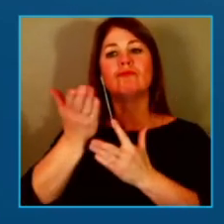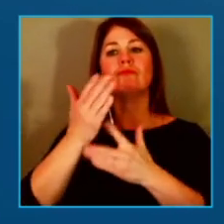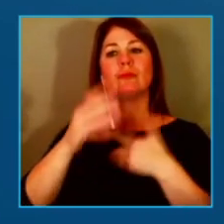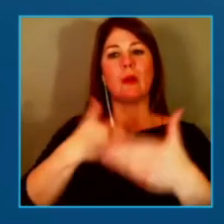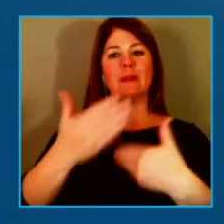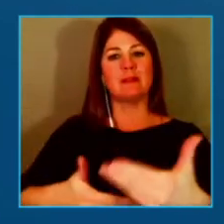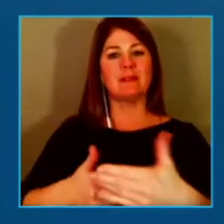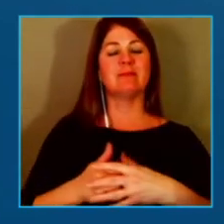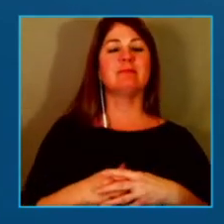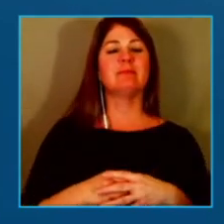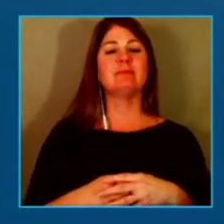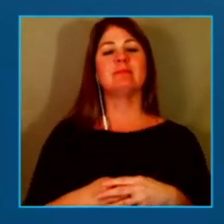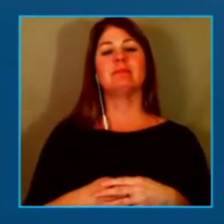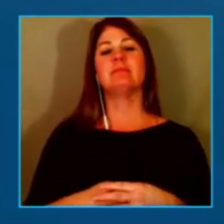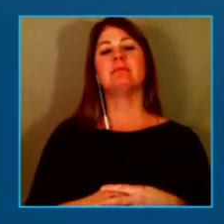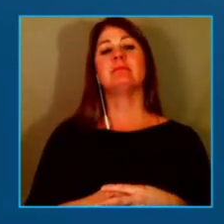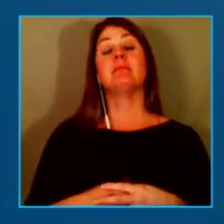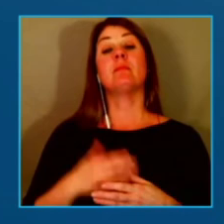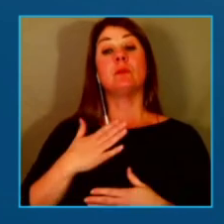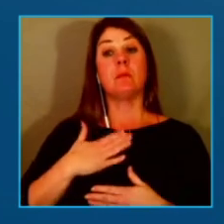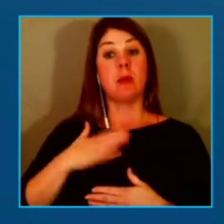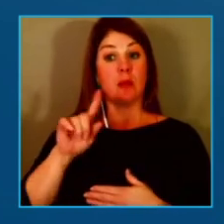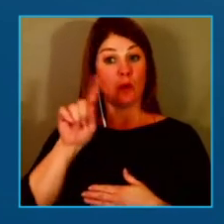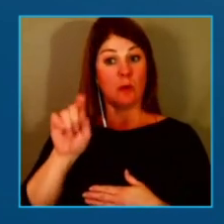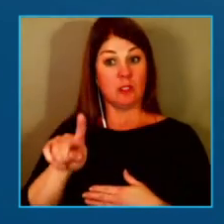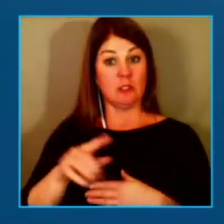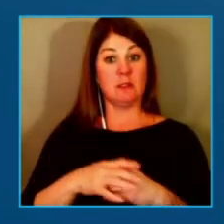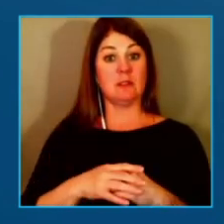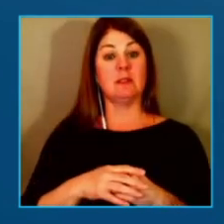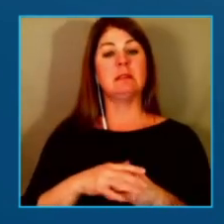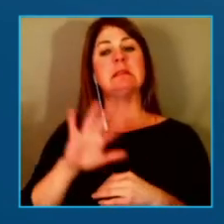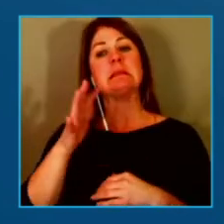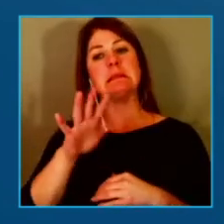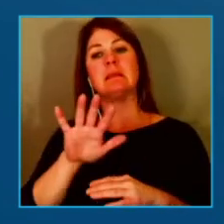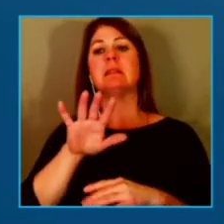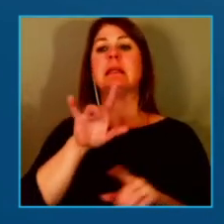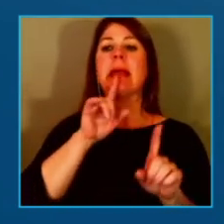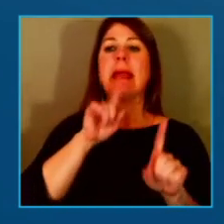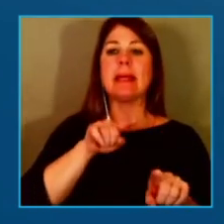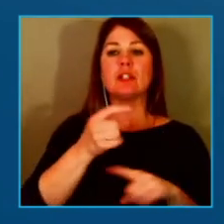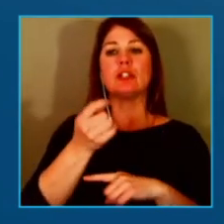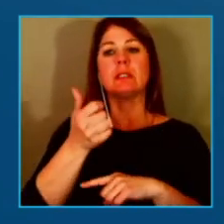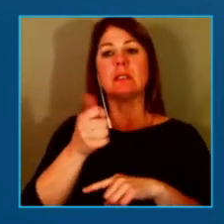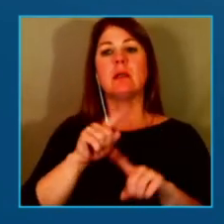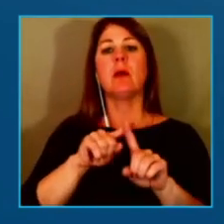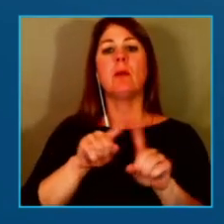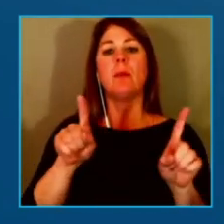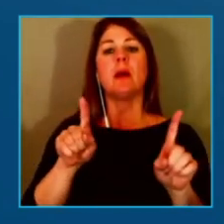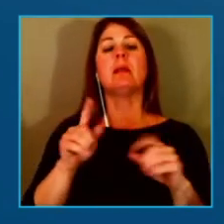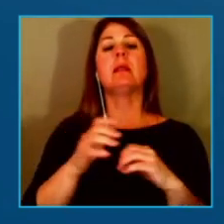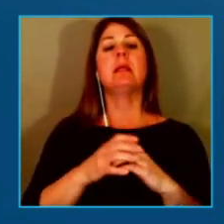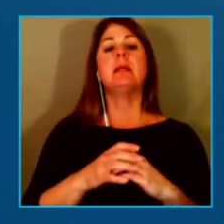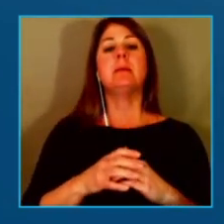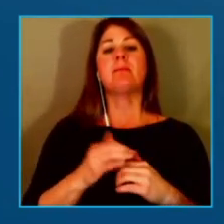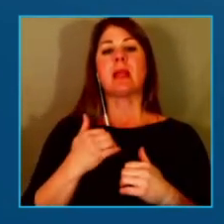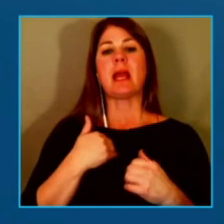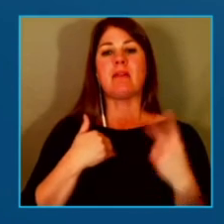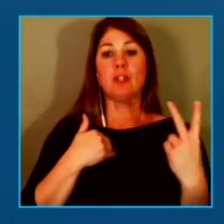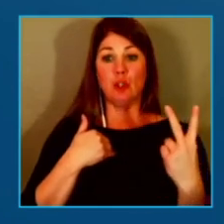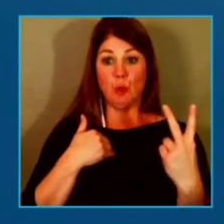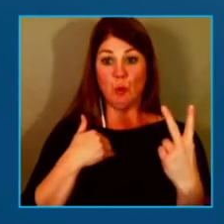The questions that I had have somewhat been touched on mostly. I just will have